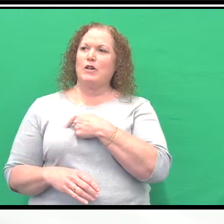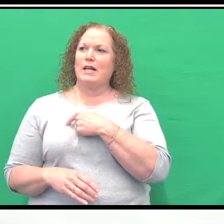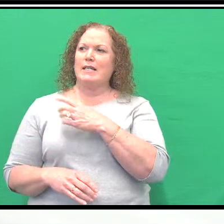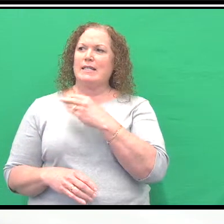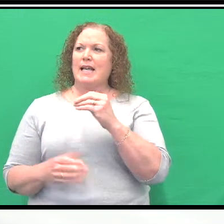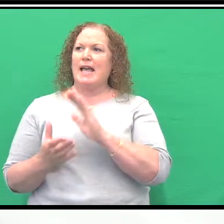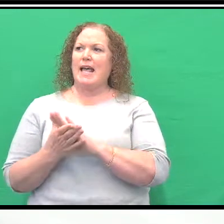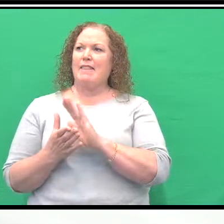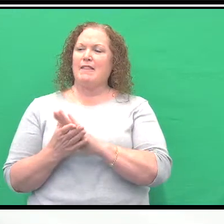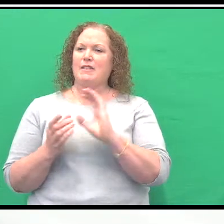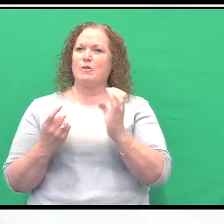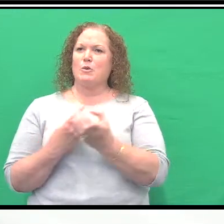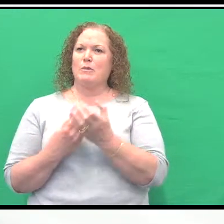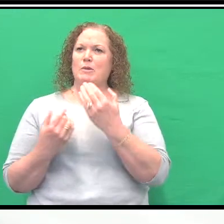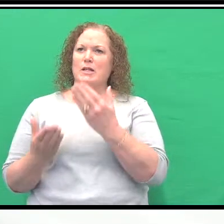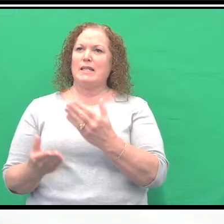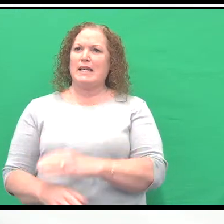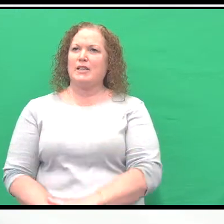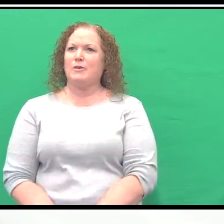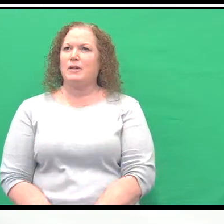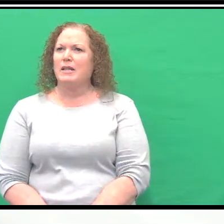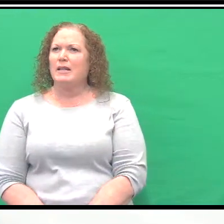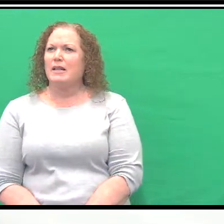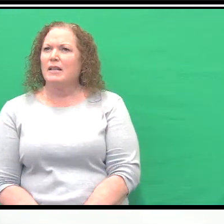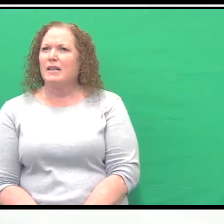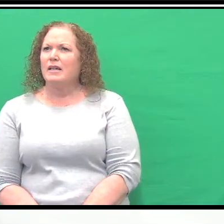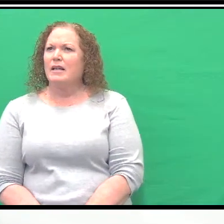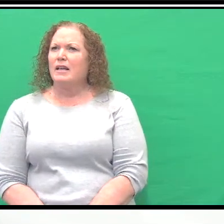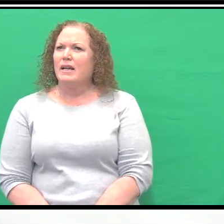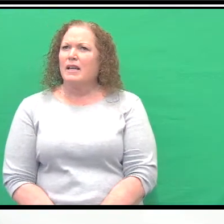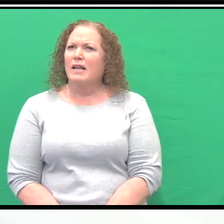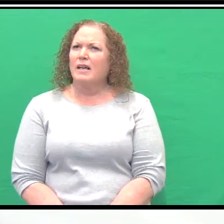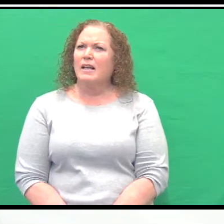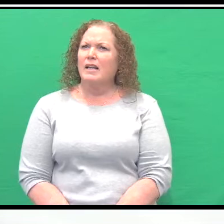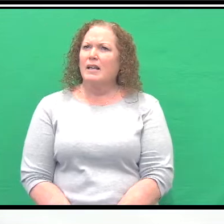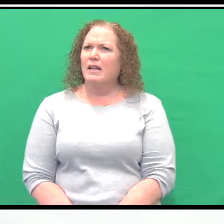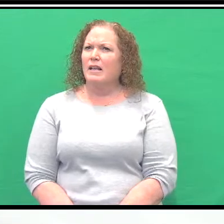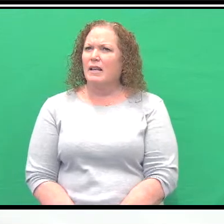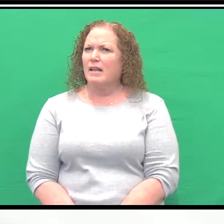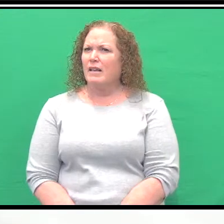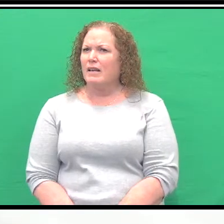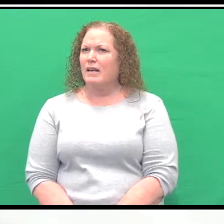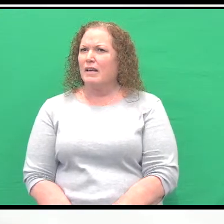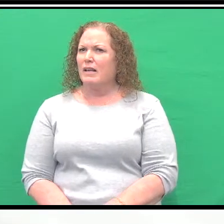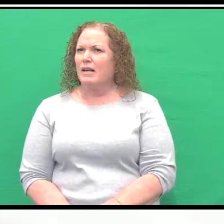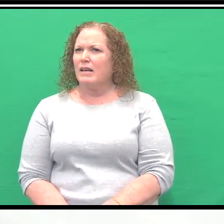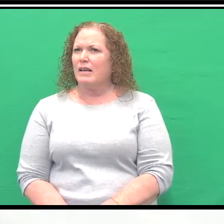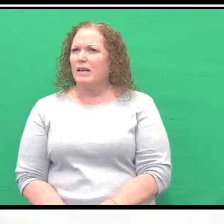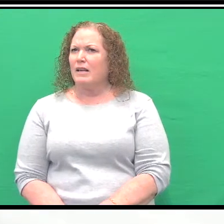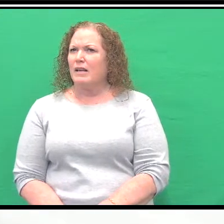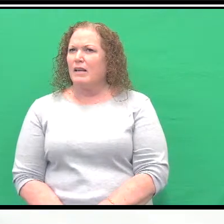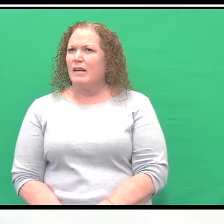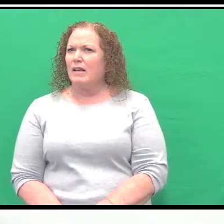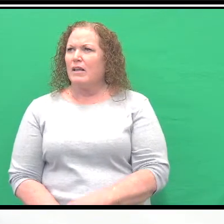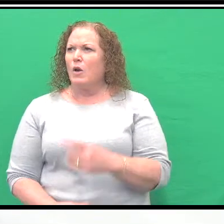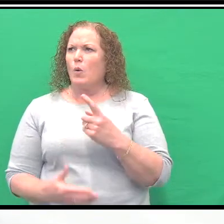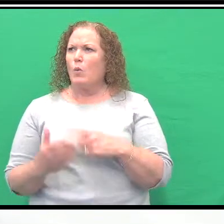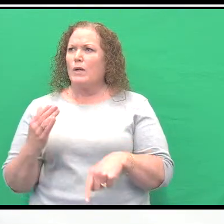you. You know, I apologize for not asking this earlier, but from a student's perspective, what do you think about the start times?